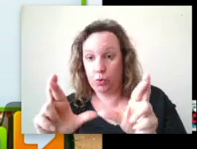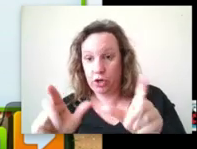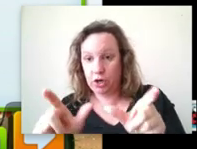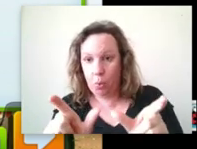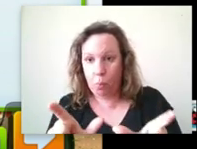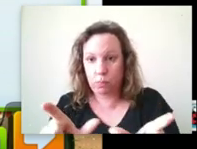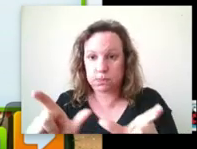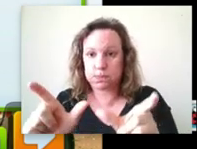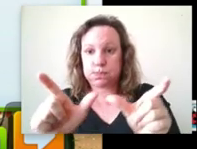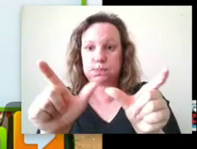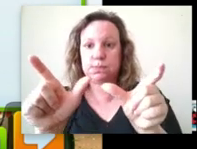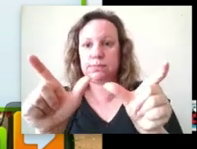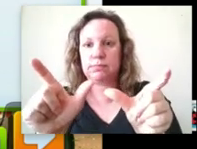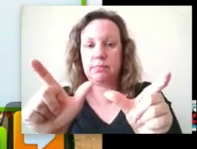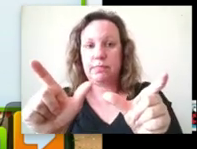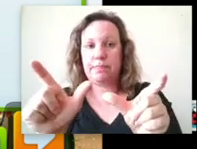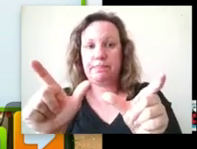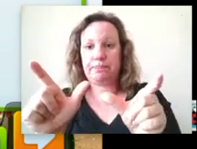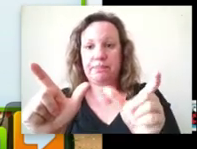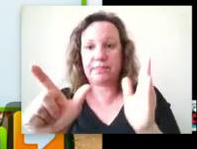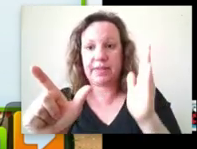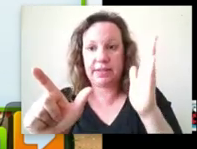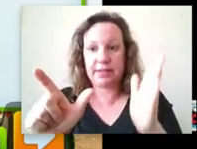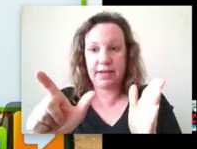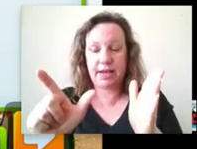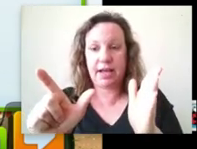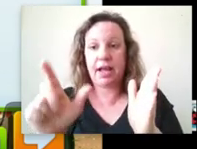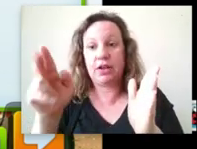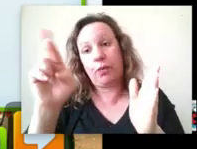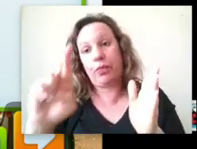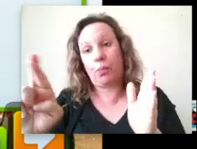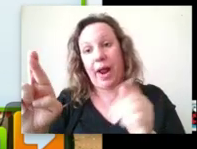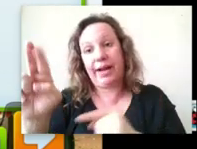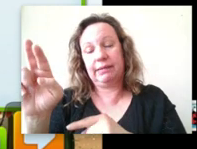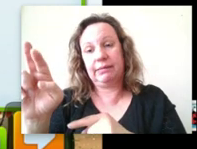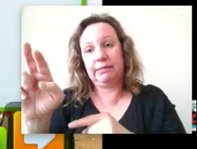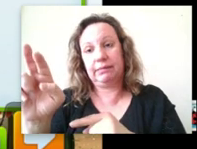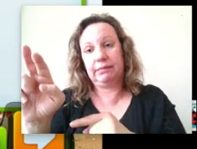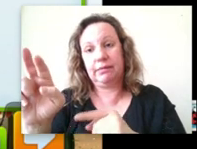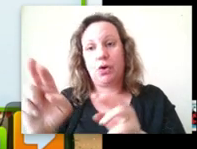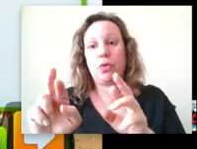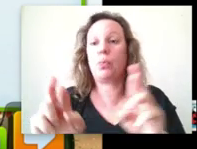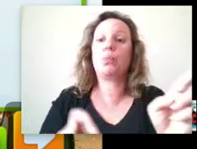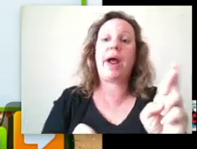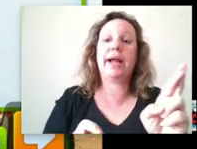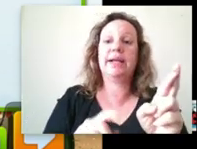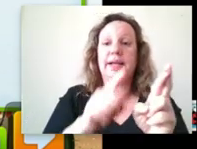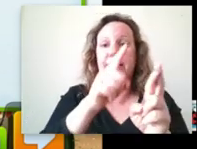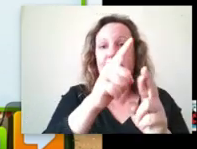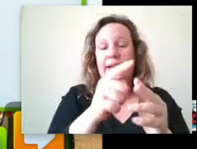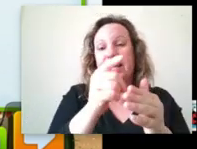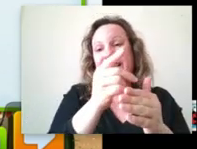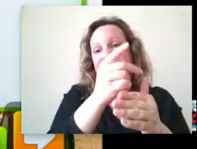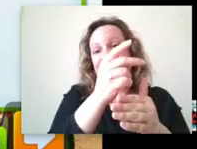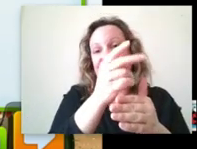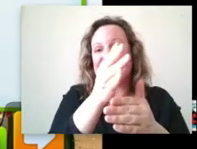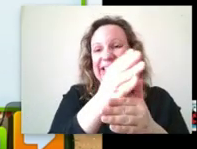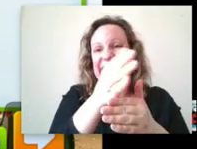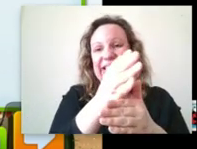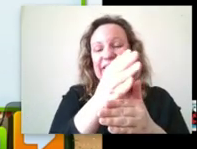So line it up to the 0. The right tip of the pencil lines up with the mark that's halfway between the 6 and the